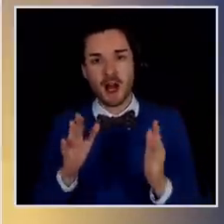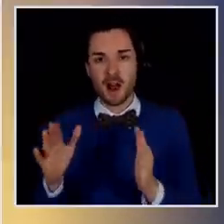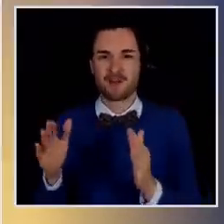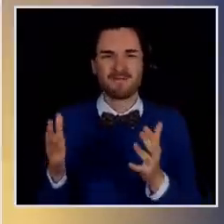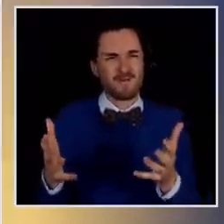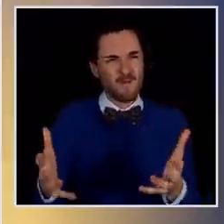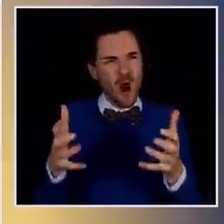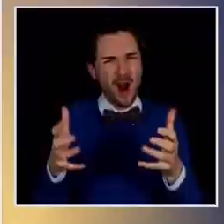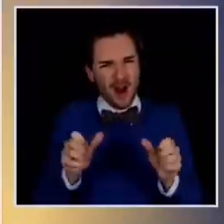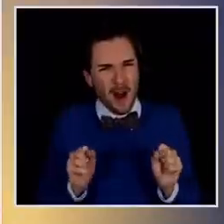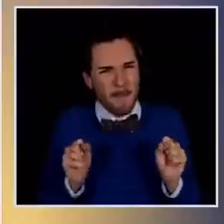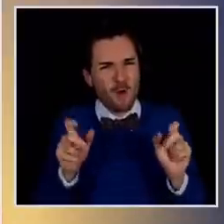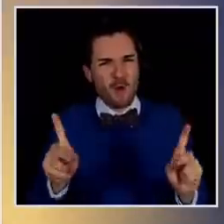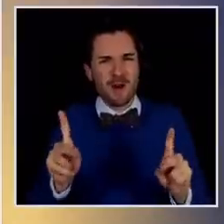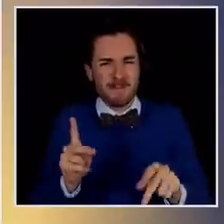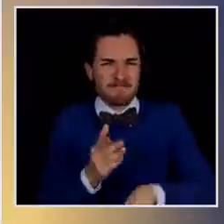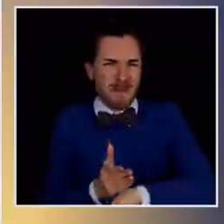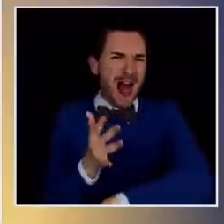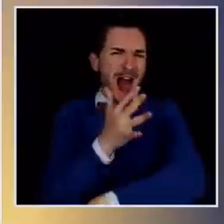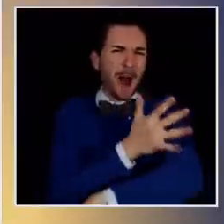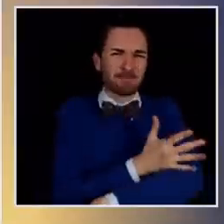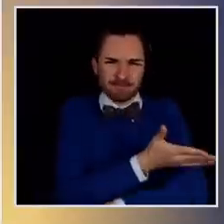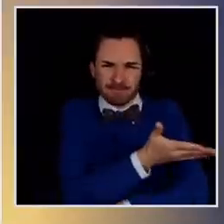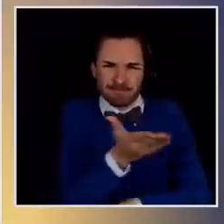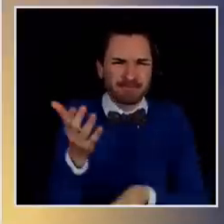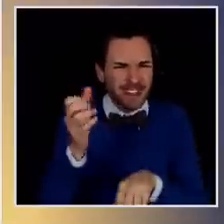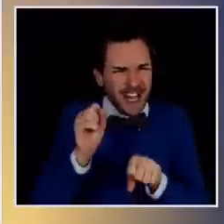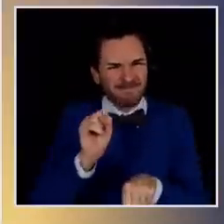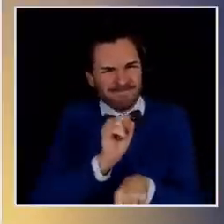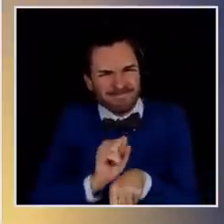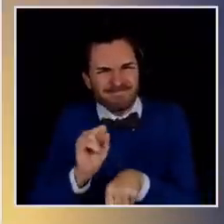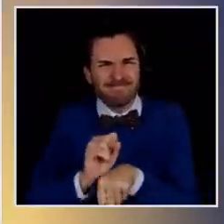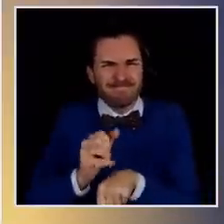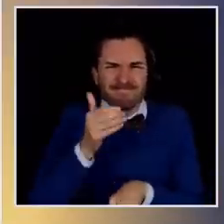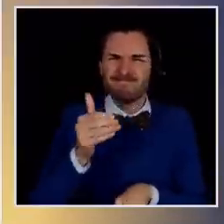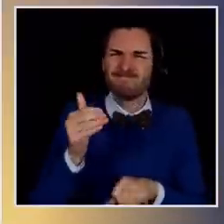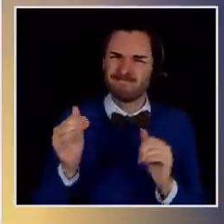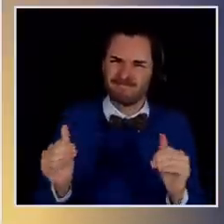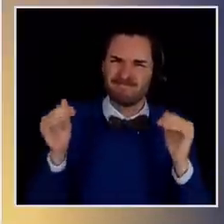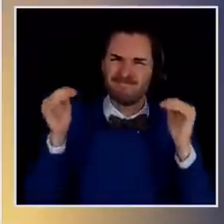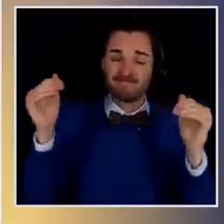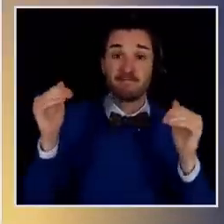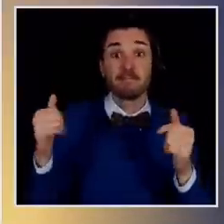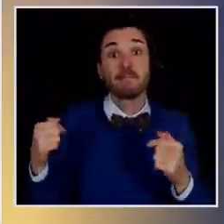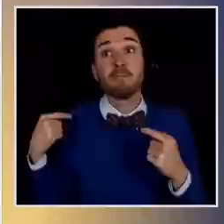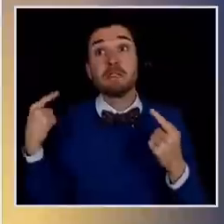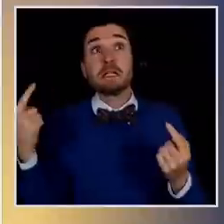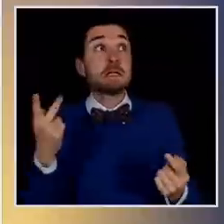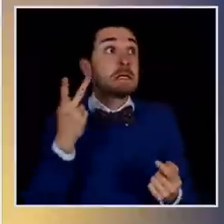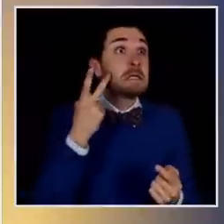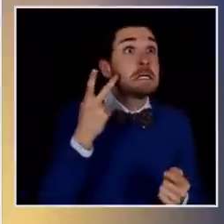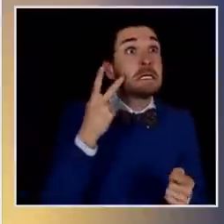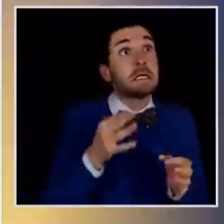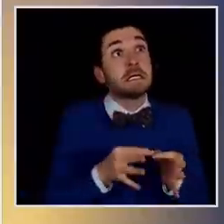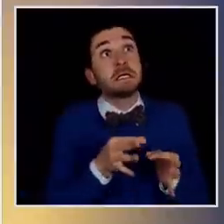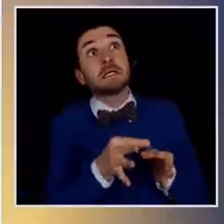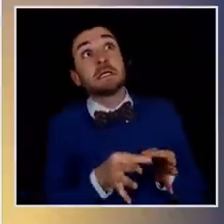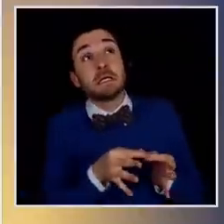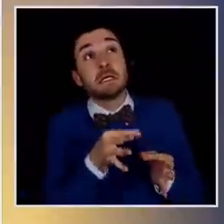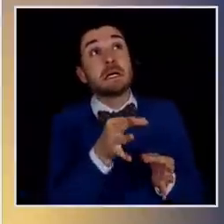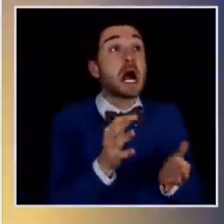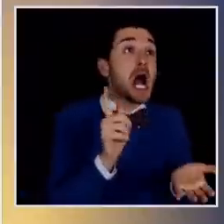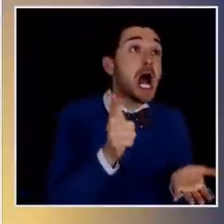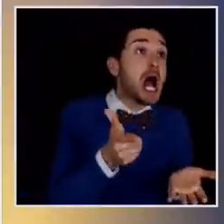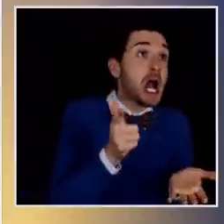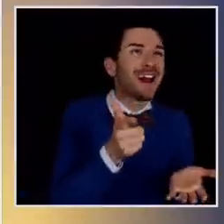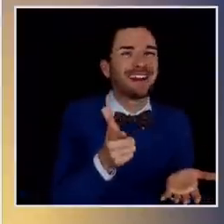America. And make no mistake, too many dreams have been deferred for too long. We must make the